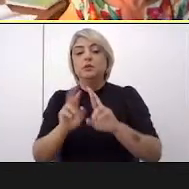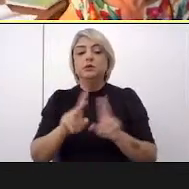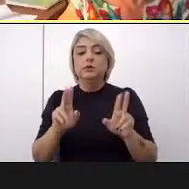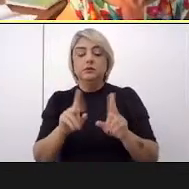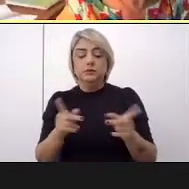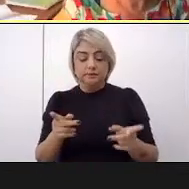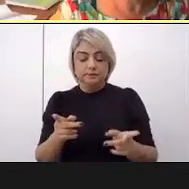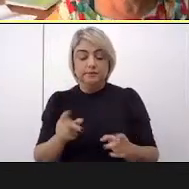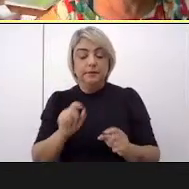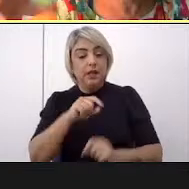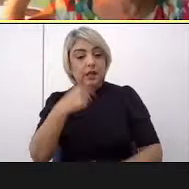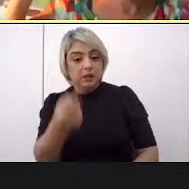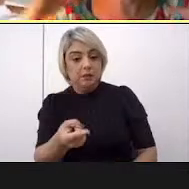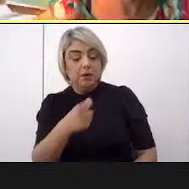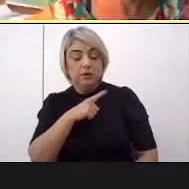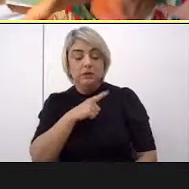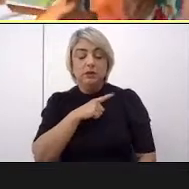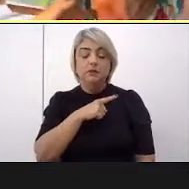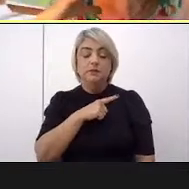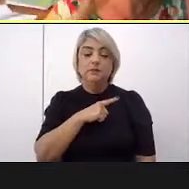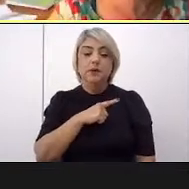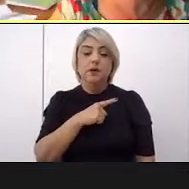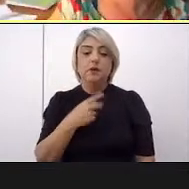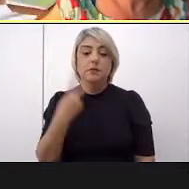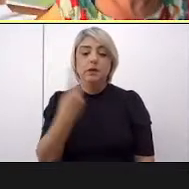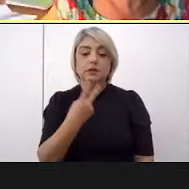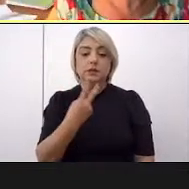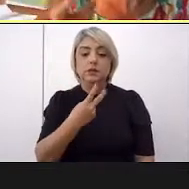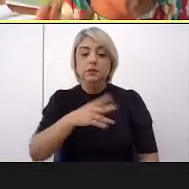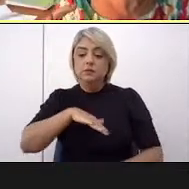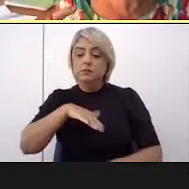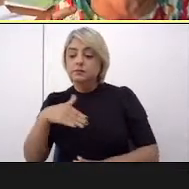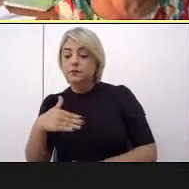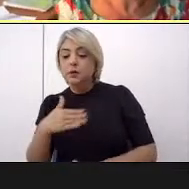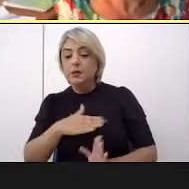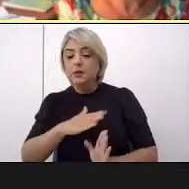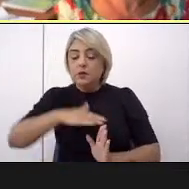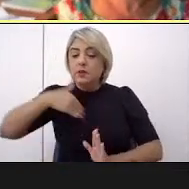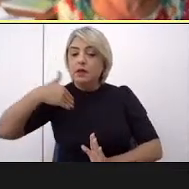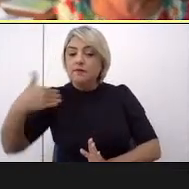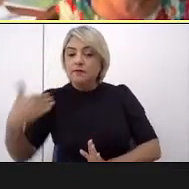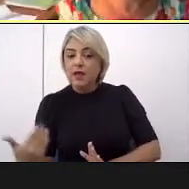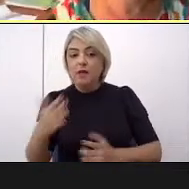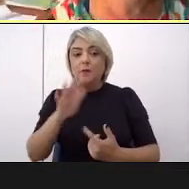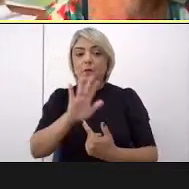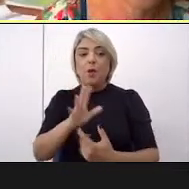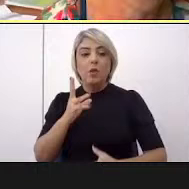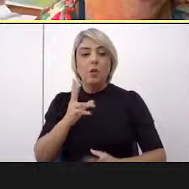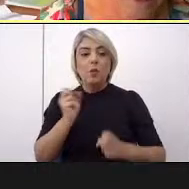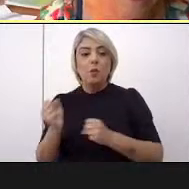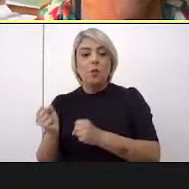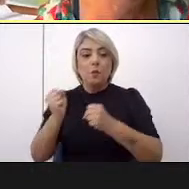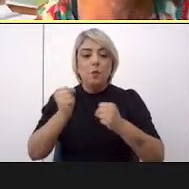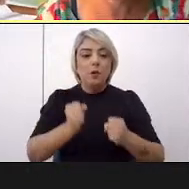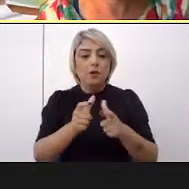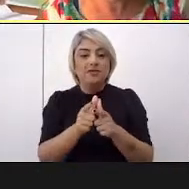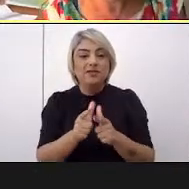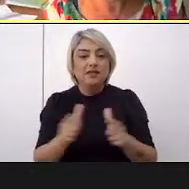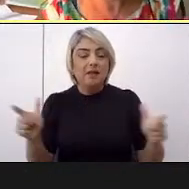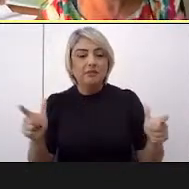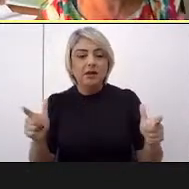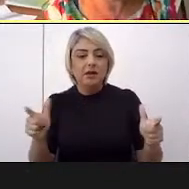second wave, which has shown the potential power, the powerful dimension of these tools, which are